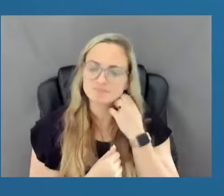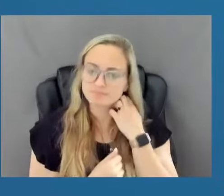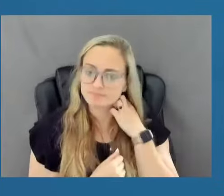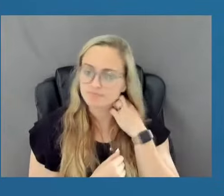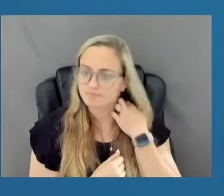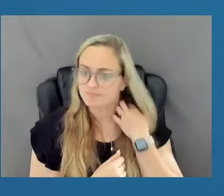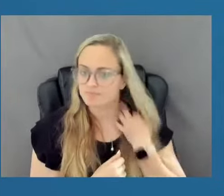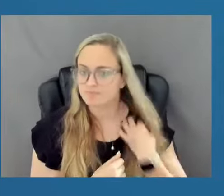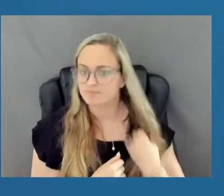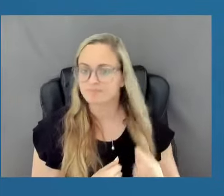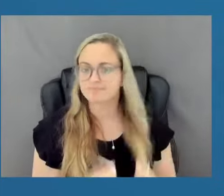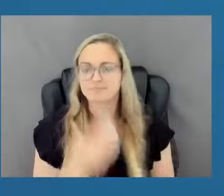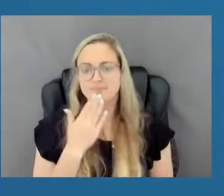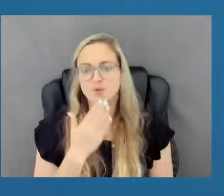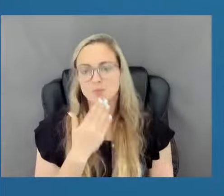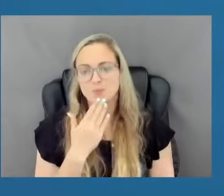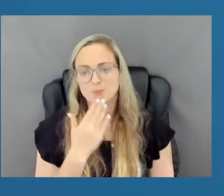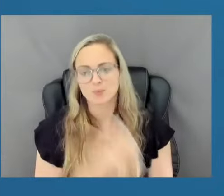Thank you.